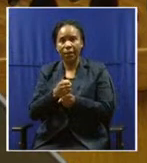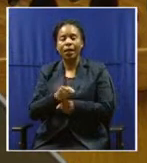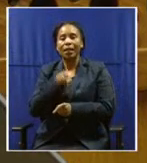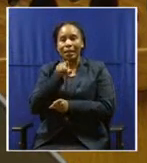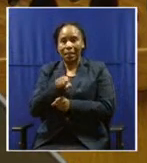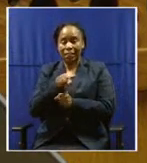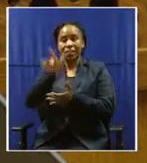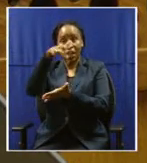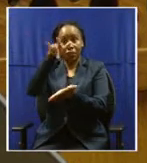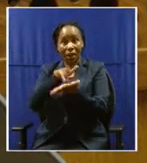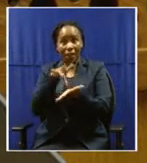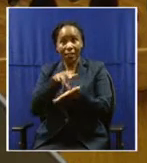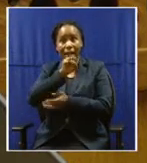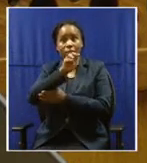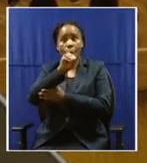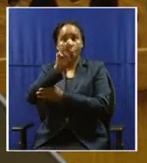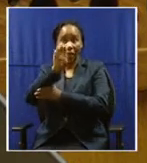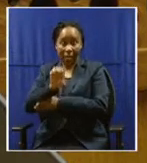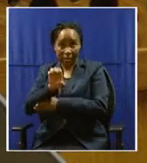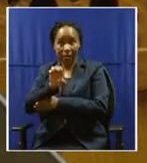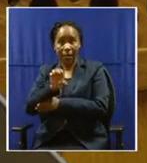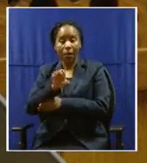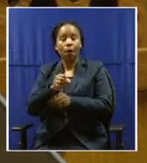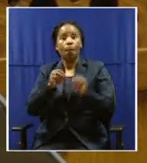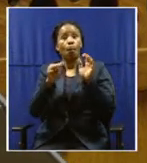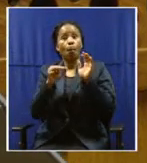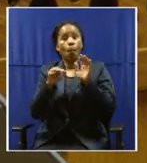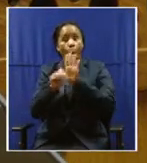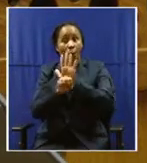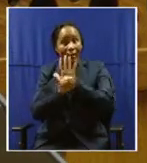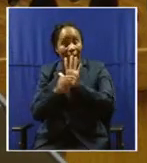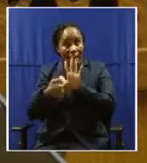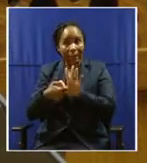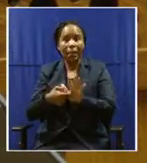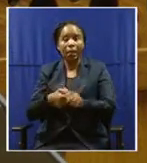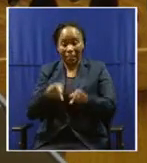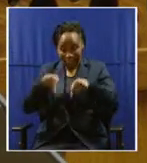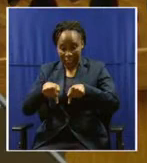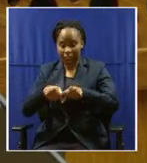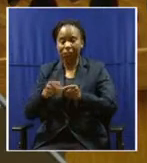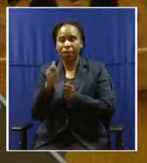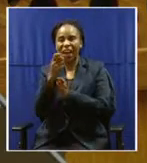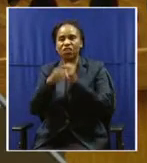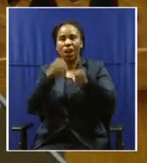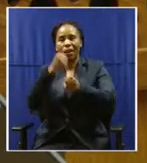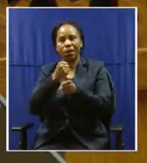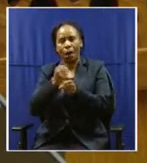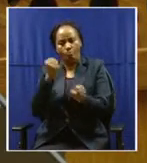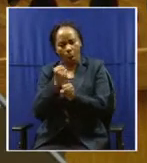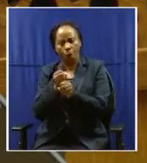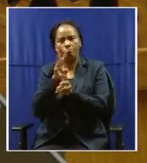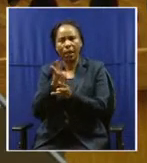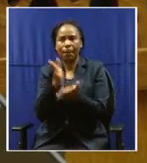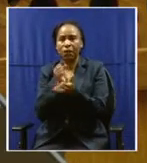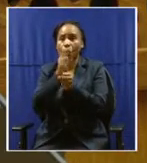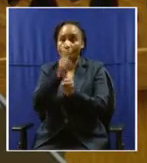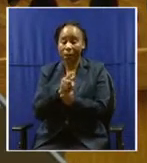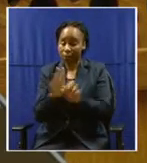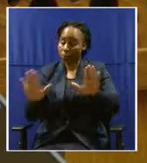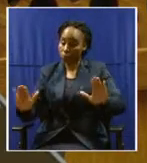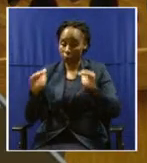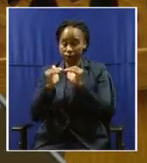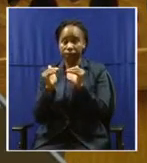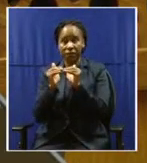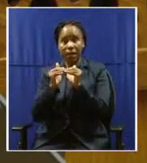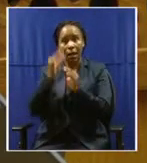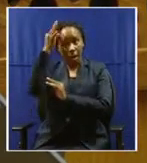model is being implemented this financial year, which will ensure a standardized governance, financial management,